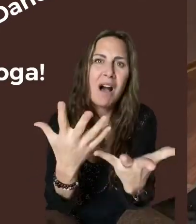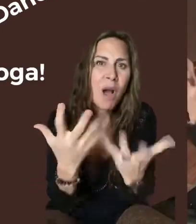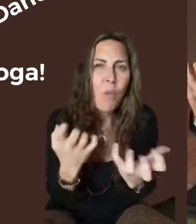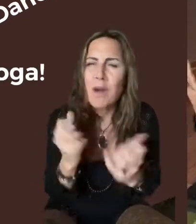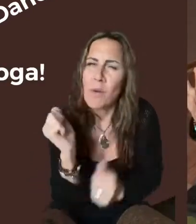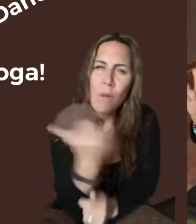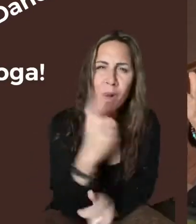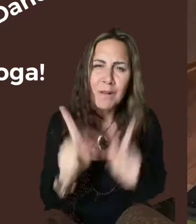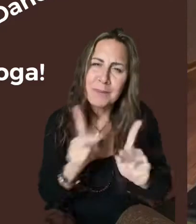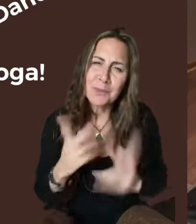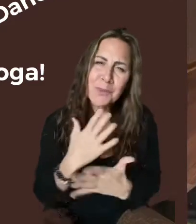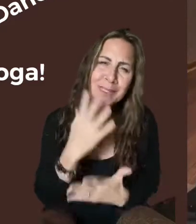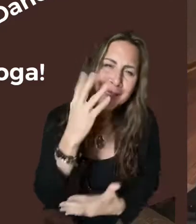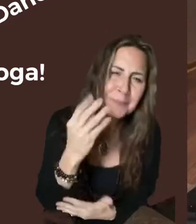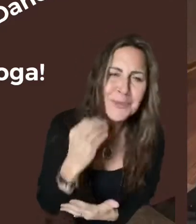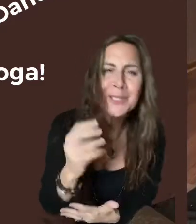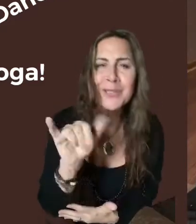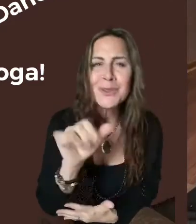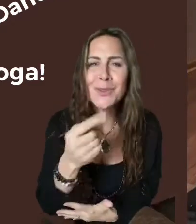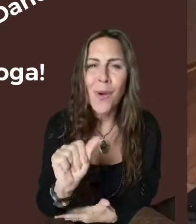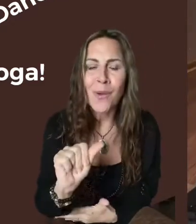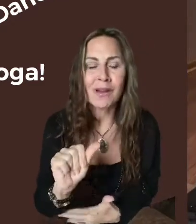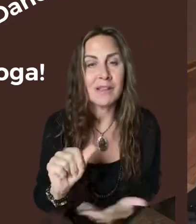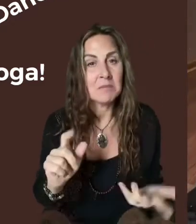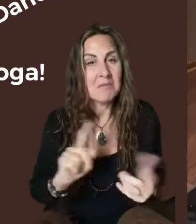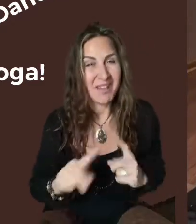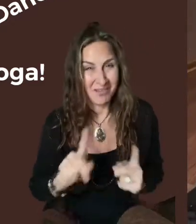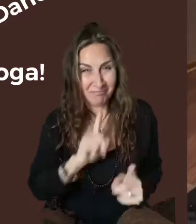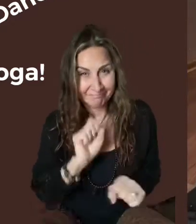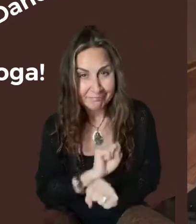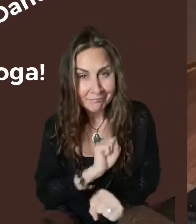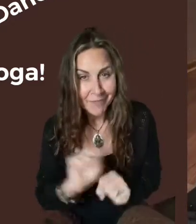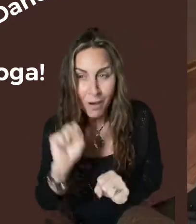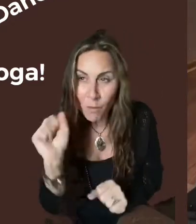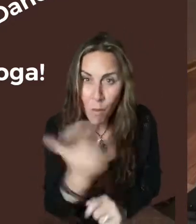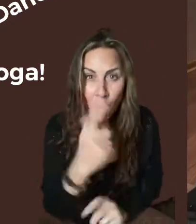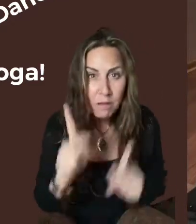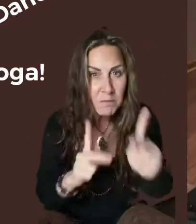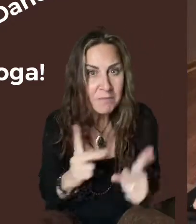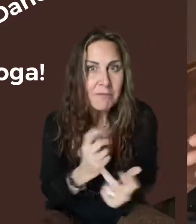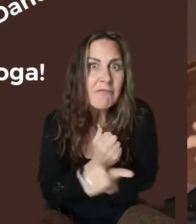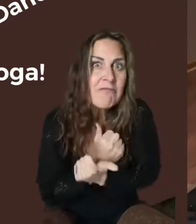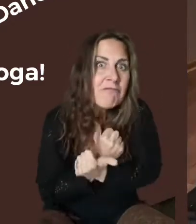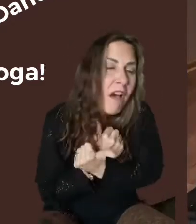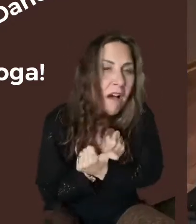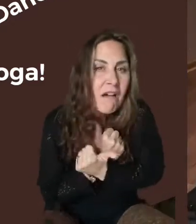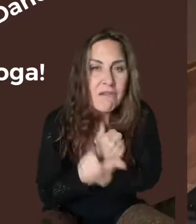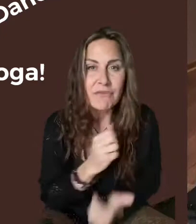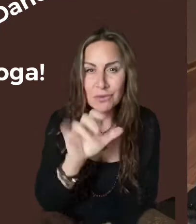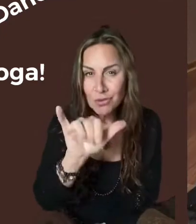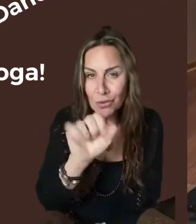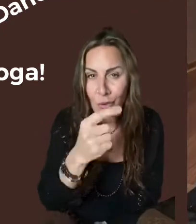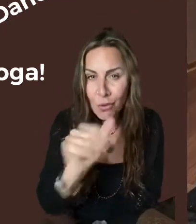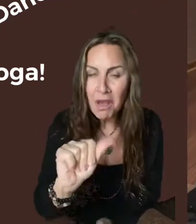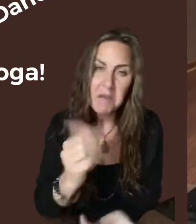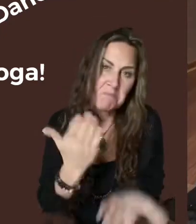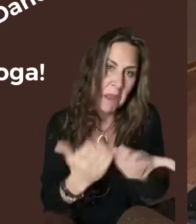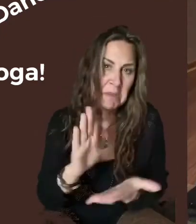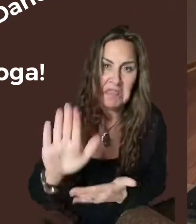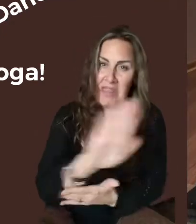I want everybody to experience this. Not everybody's going to love yoga. That may not be their movement of